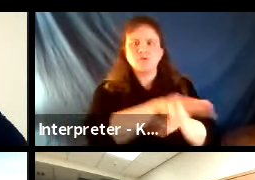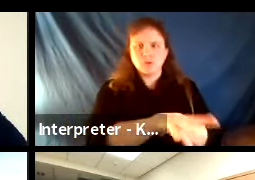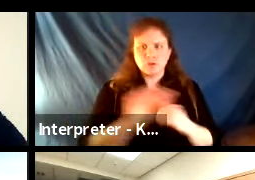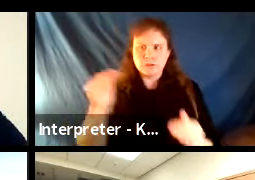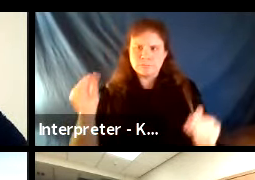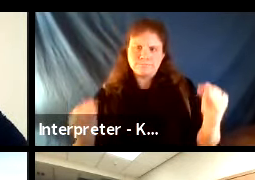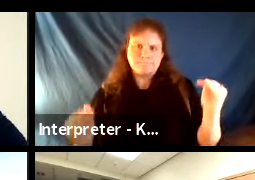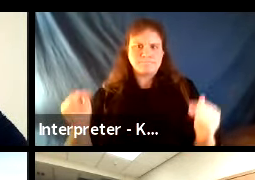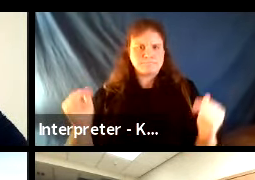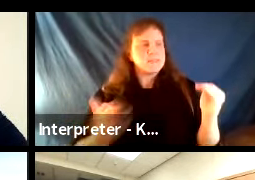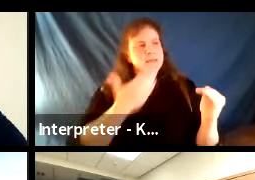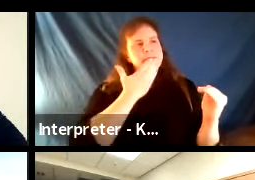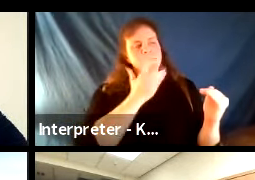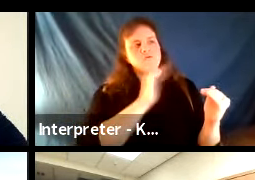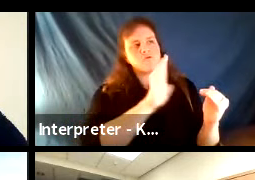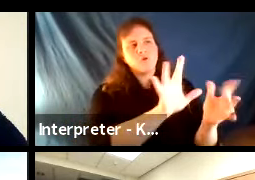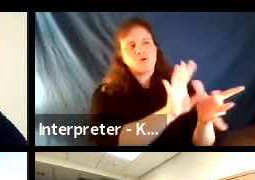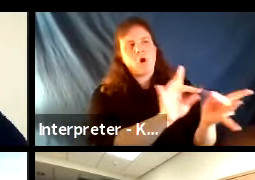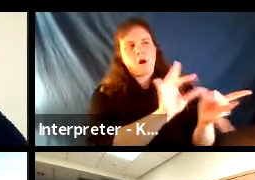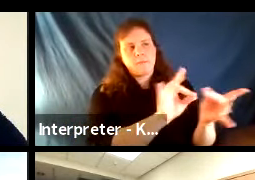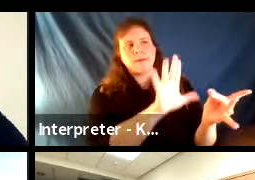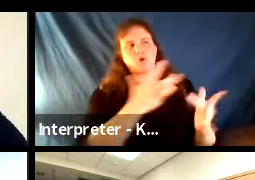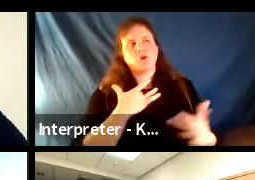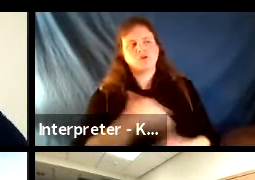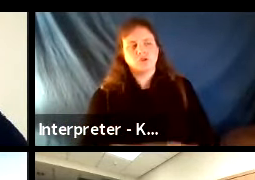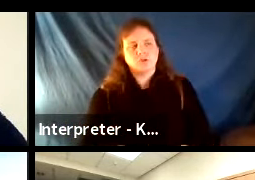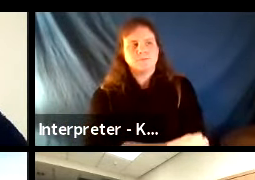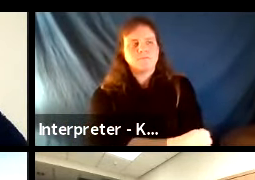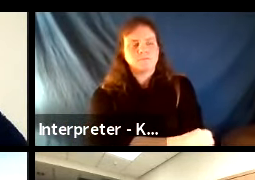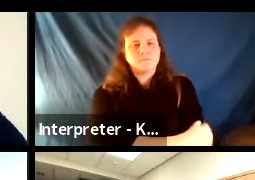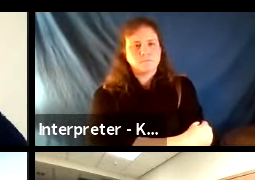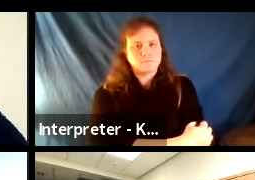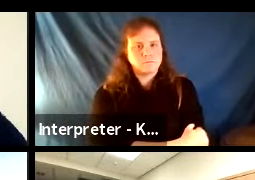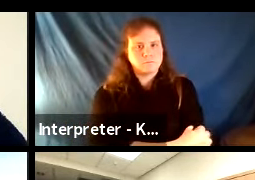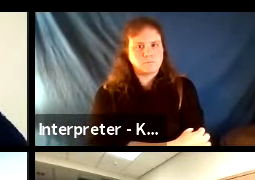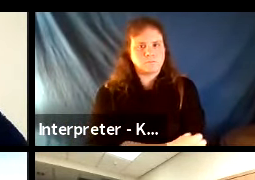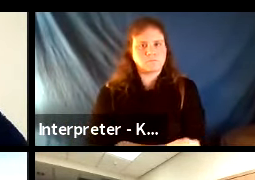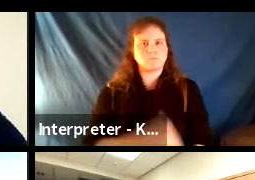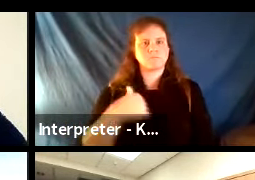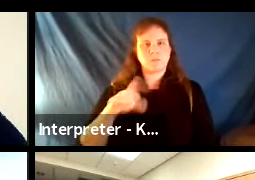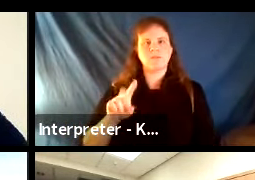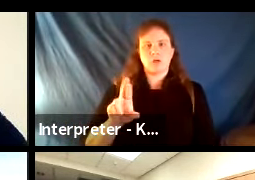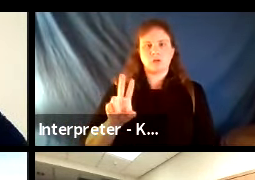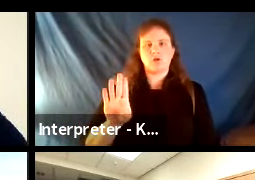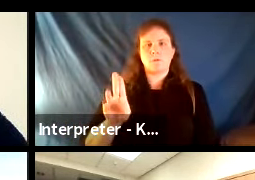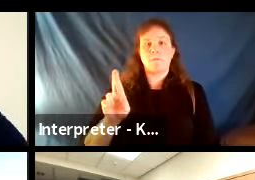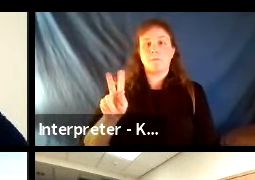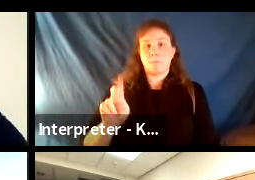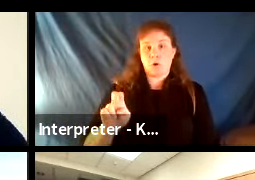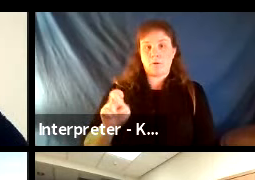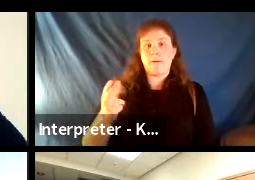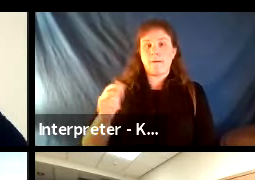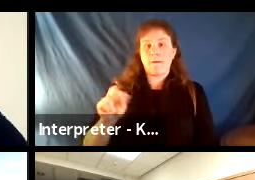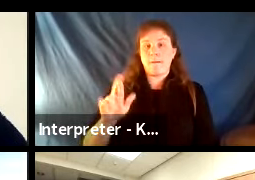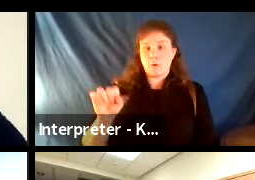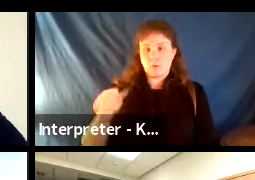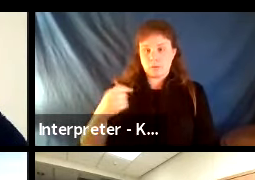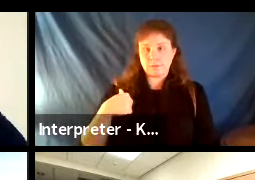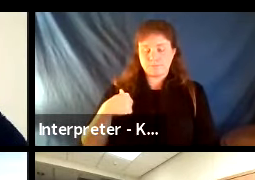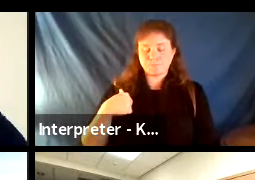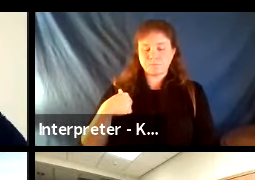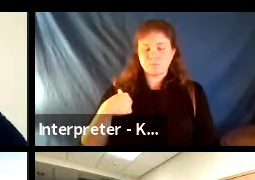So appreciate the comment and the concerns. Yeah, I think that what would be required would be a